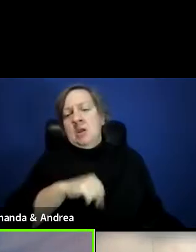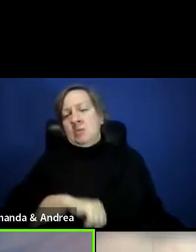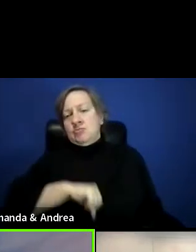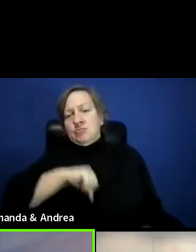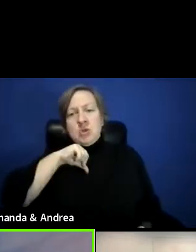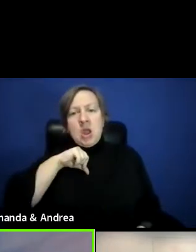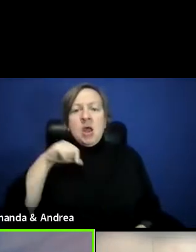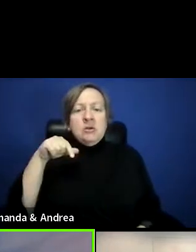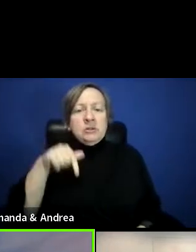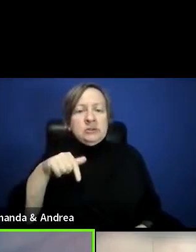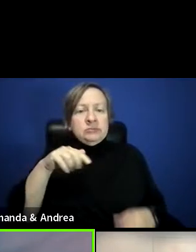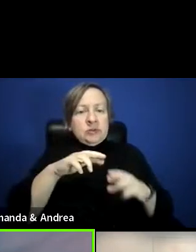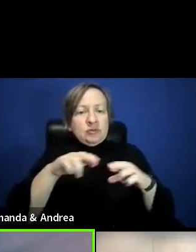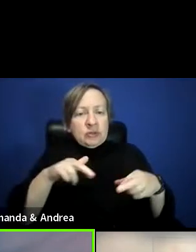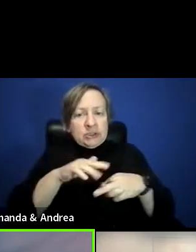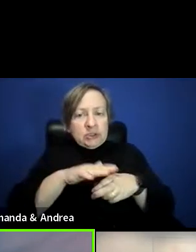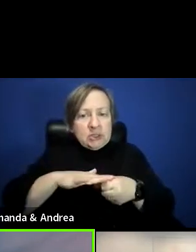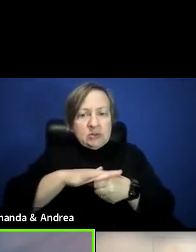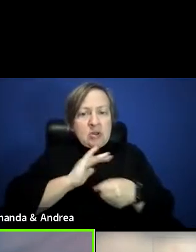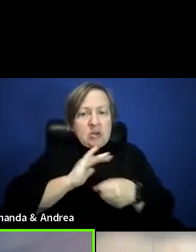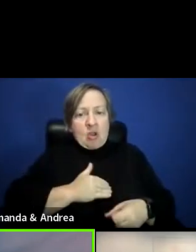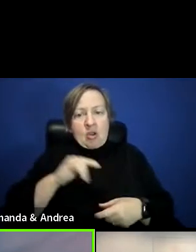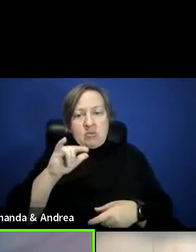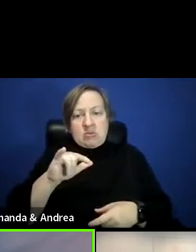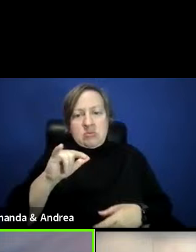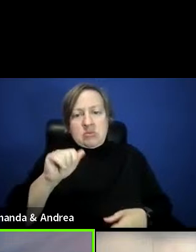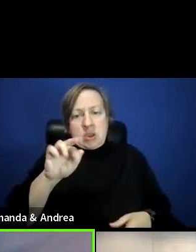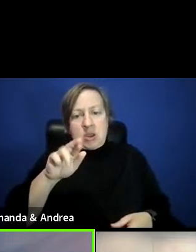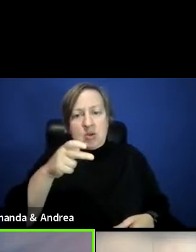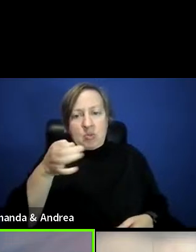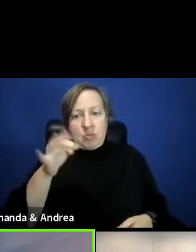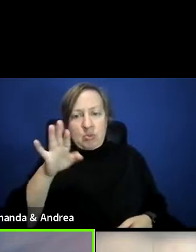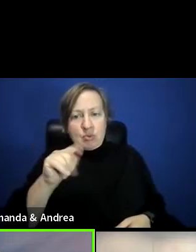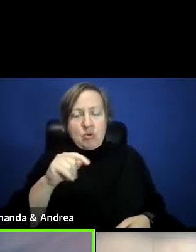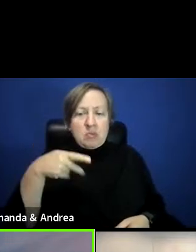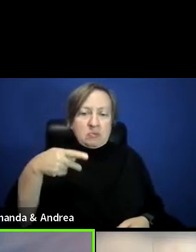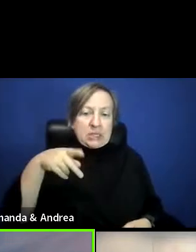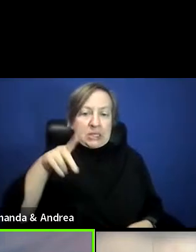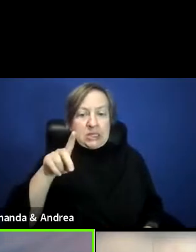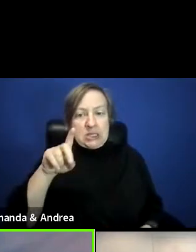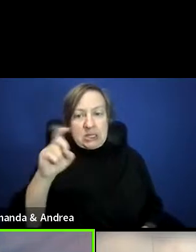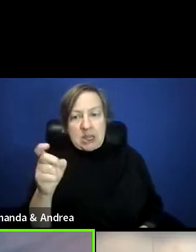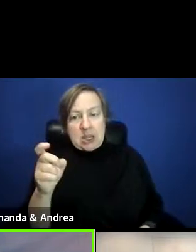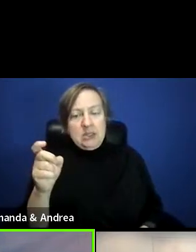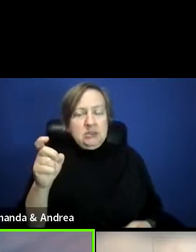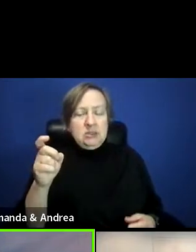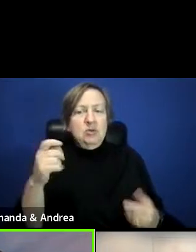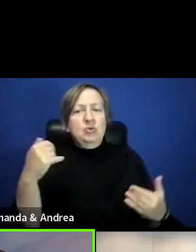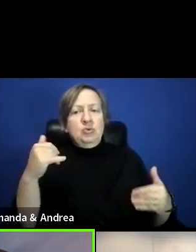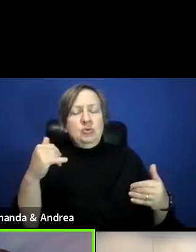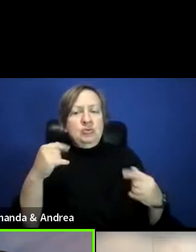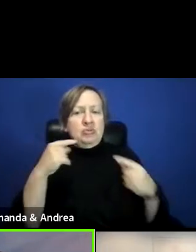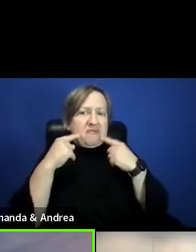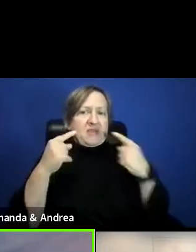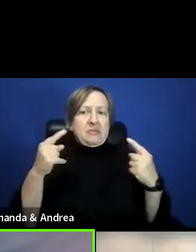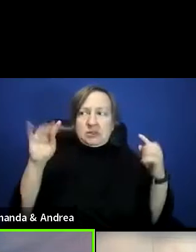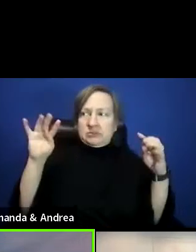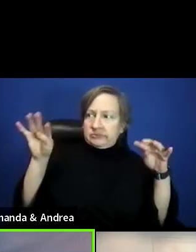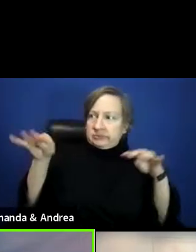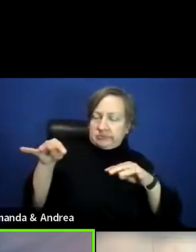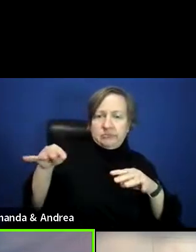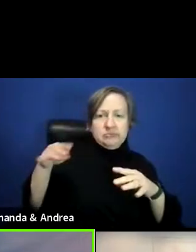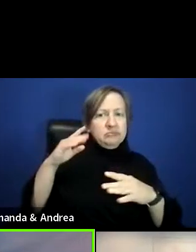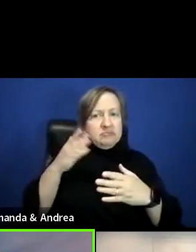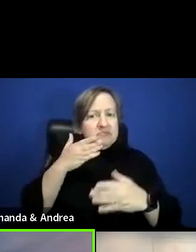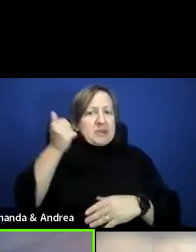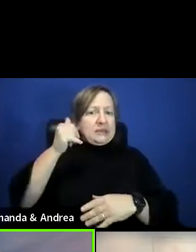in this region of our airport. PDX is sought after and looked to by many as one of the best airports in the country. And